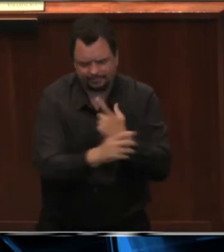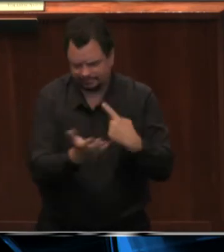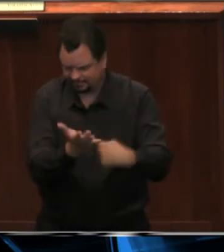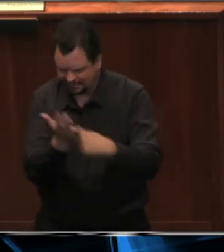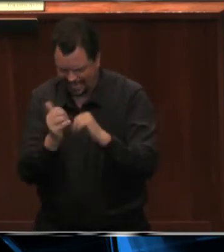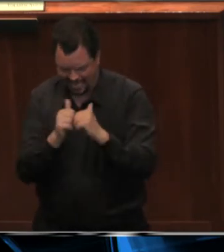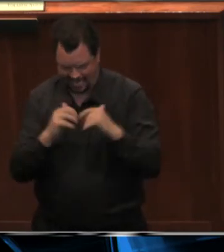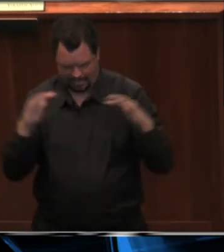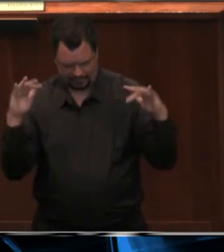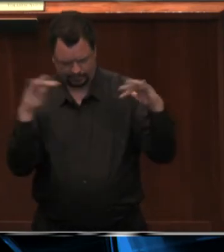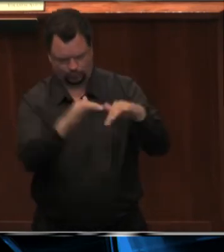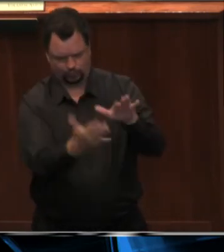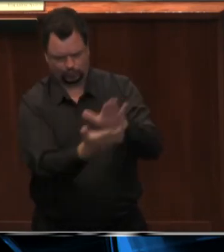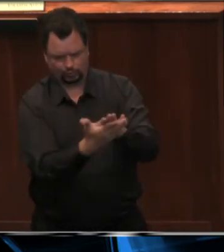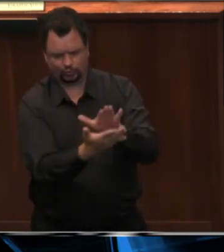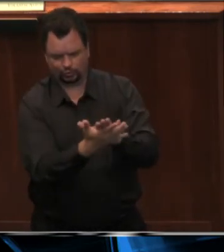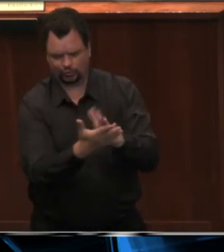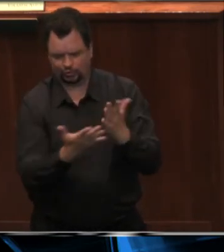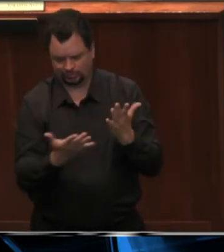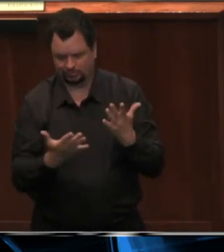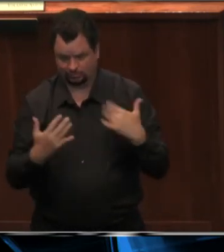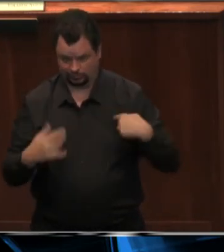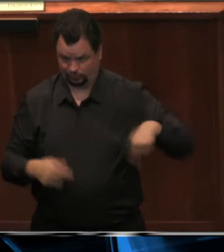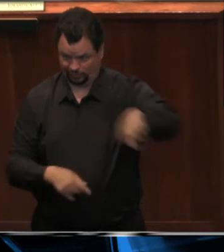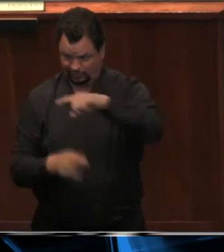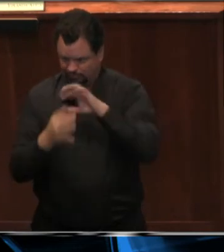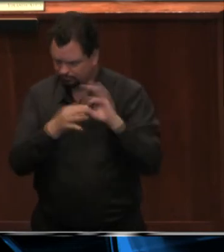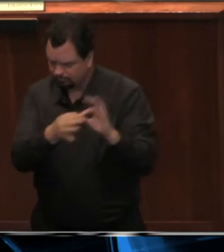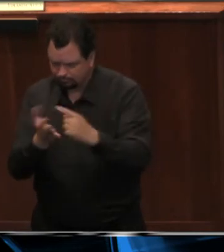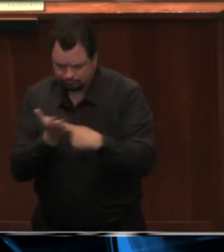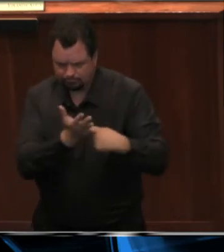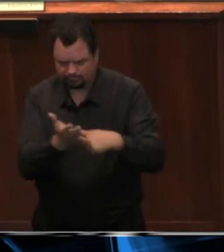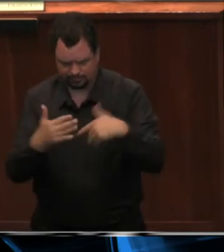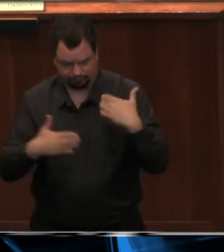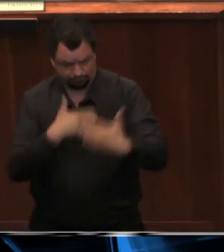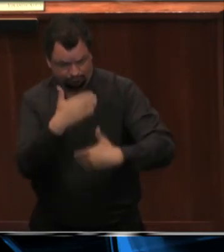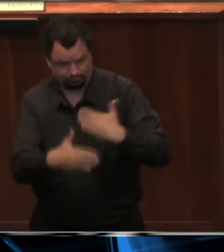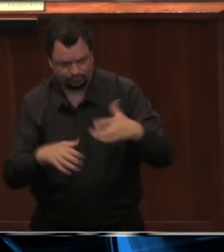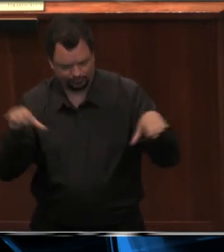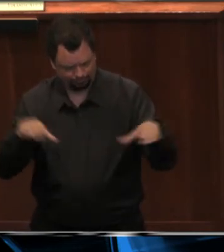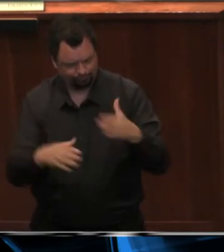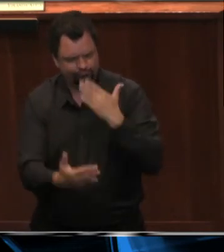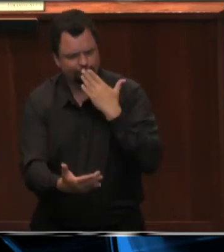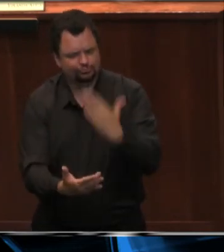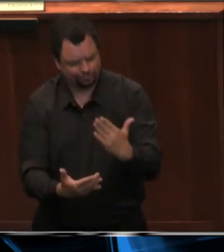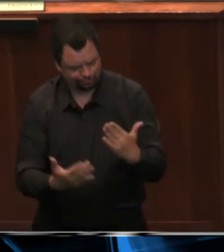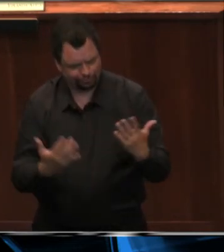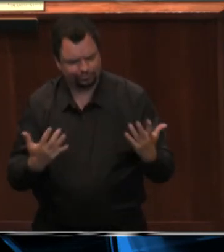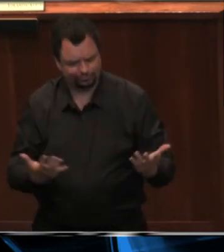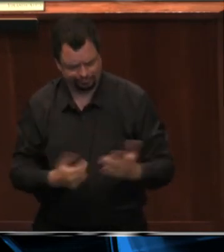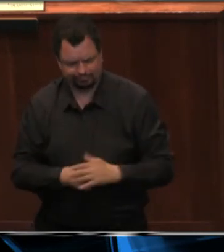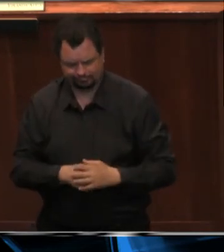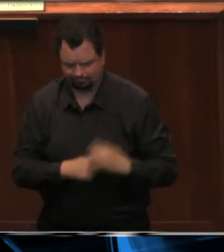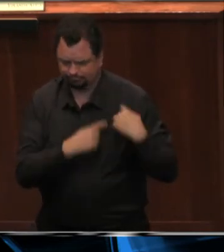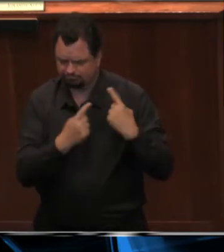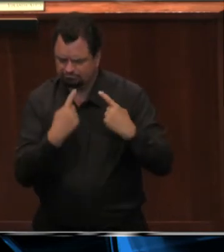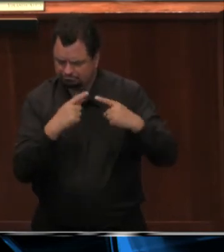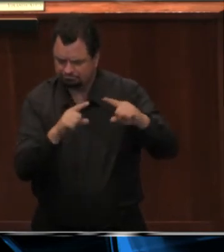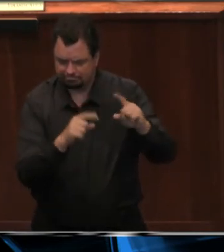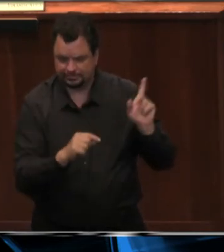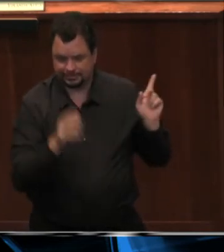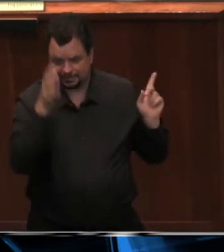and I look forward to hearing from you all. Okay, so here's how we're going to do it, just like the county commissioners do.